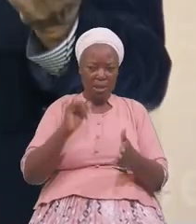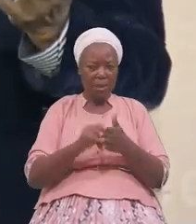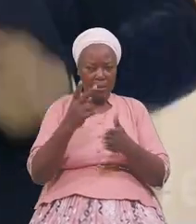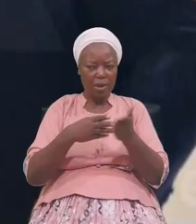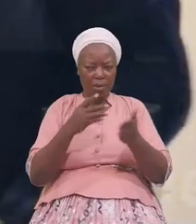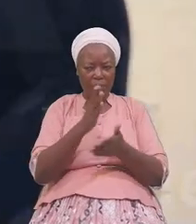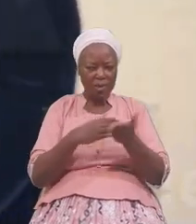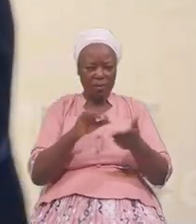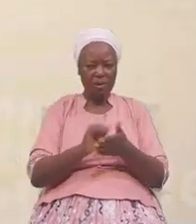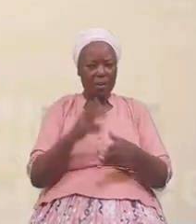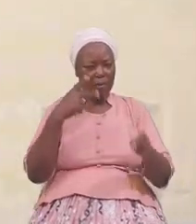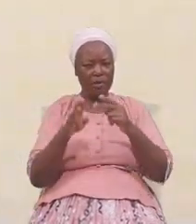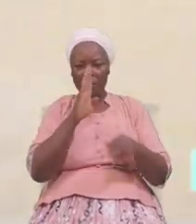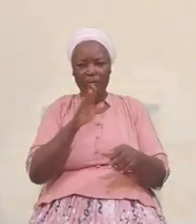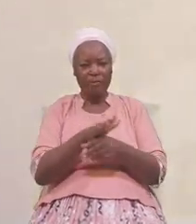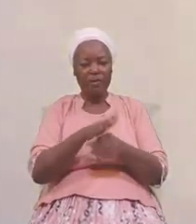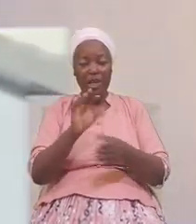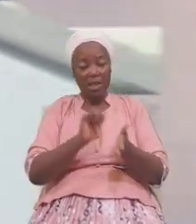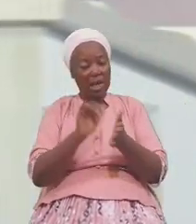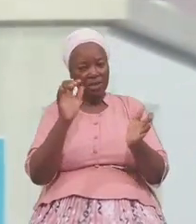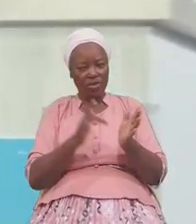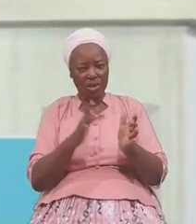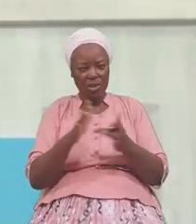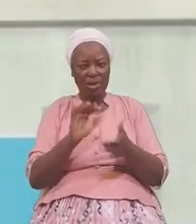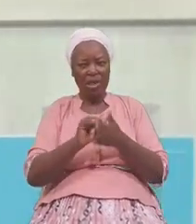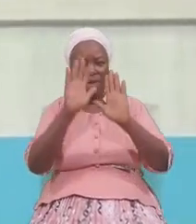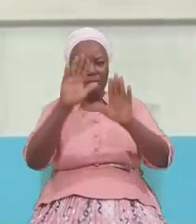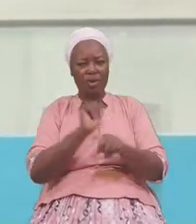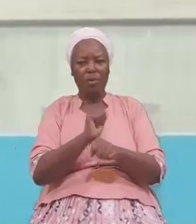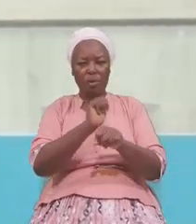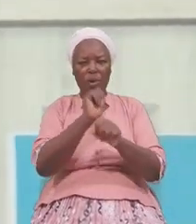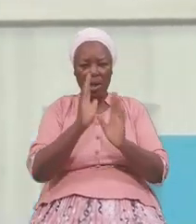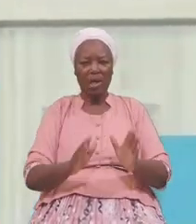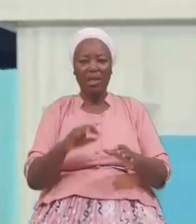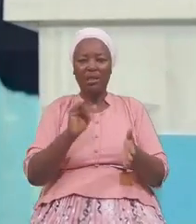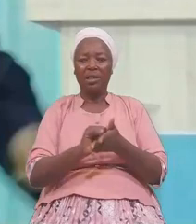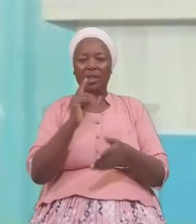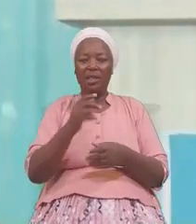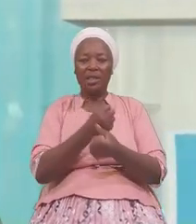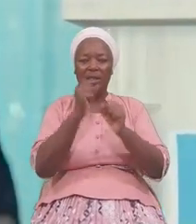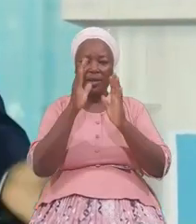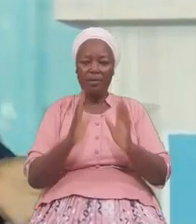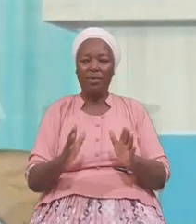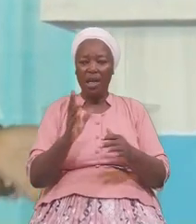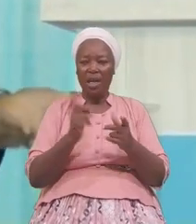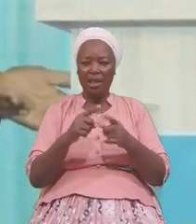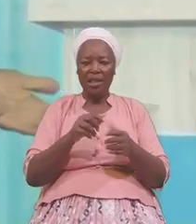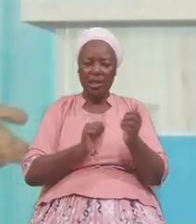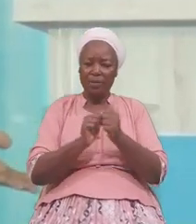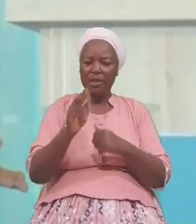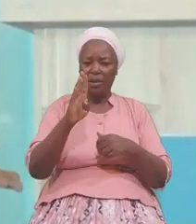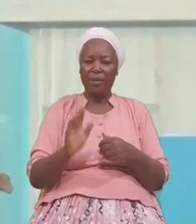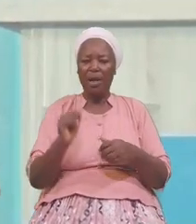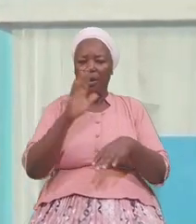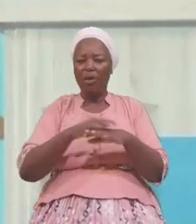being fulfilled. That Jesus, that the miracle worker, that the Savior, and is passing by